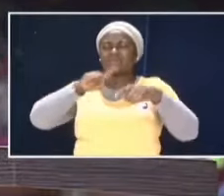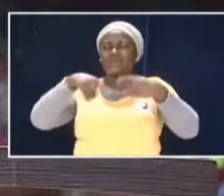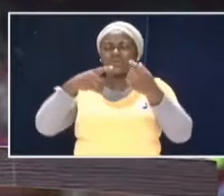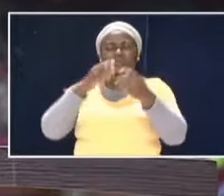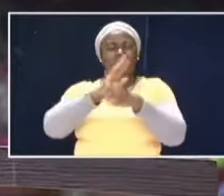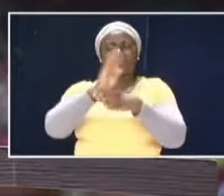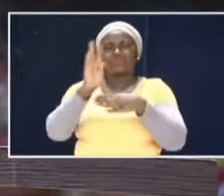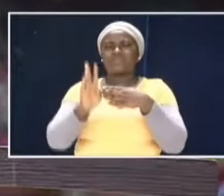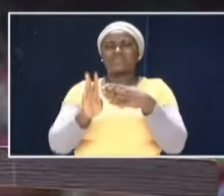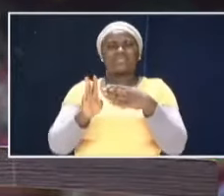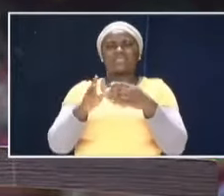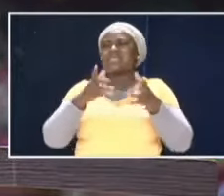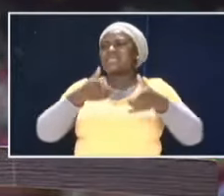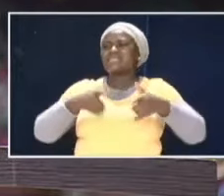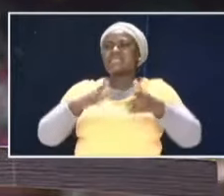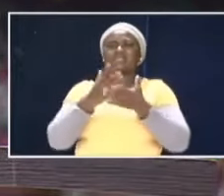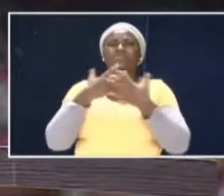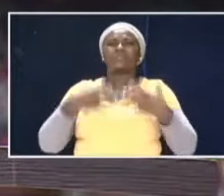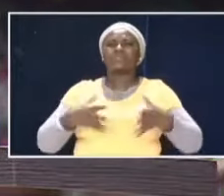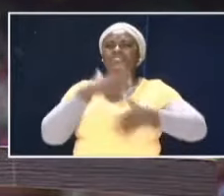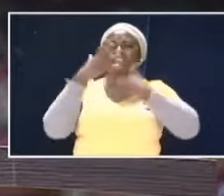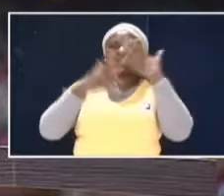shout hallelujah.